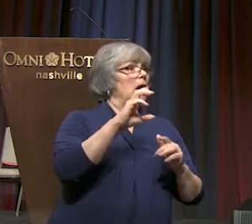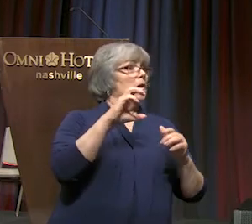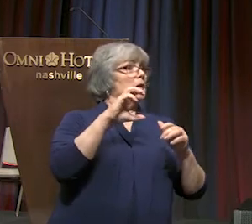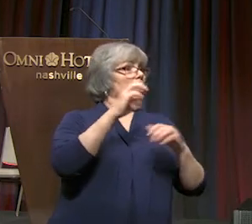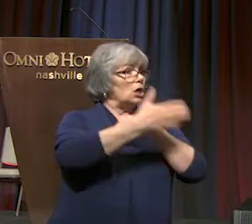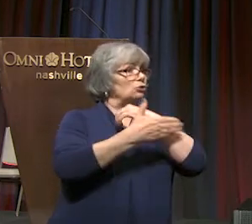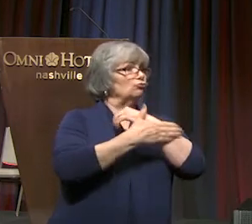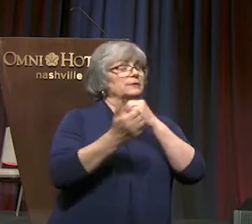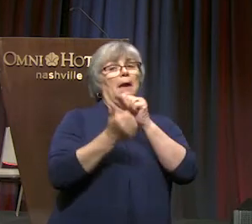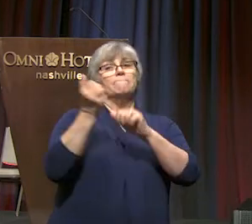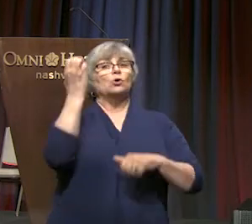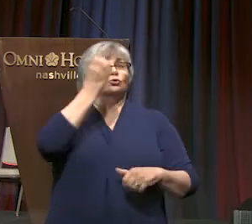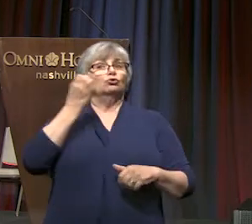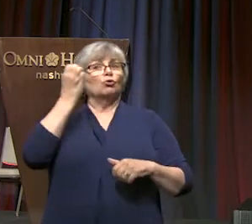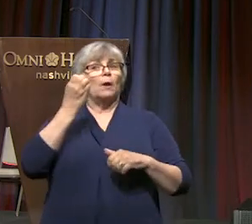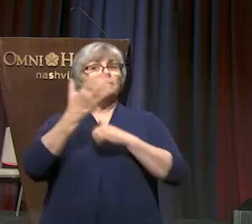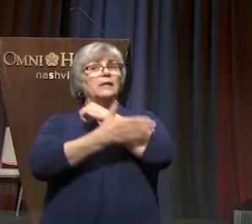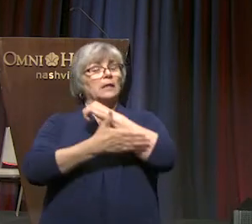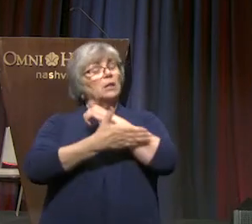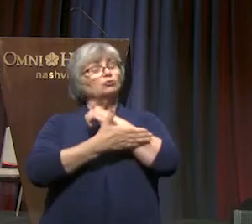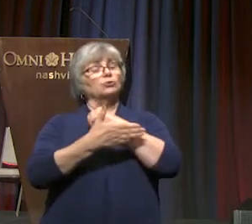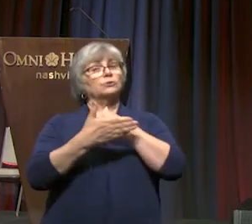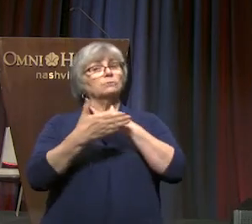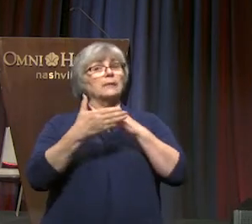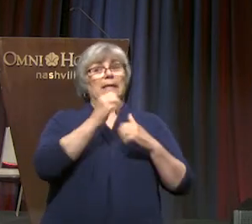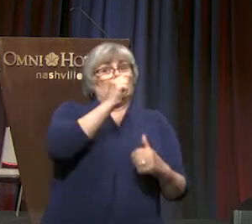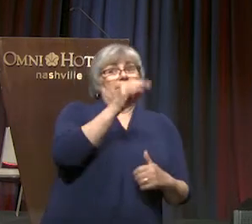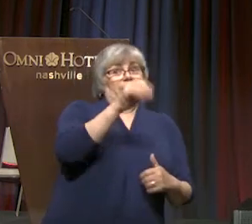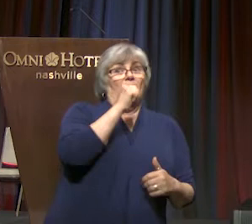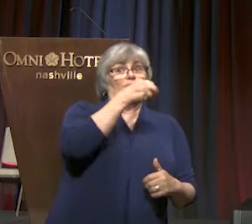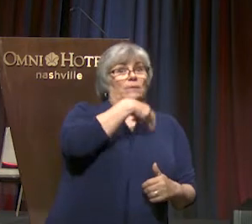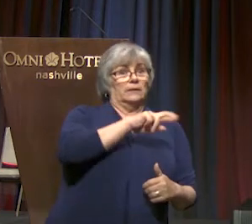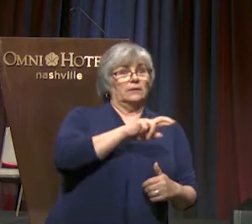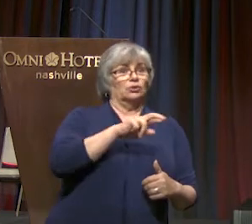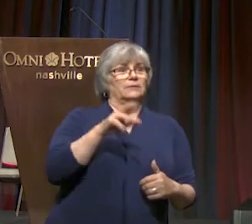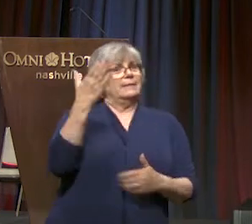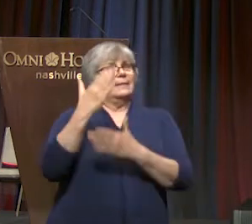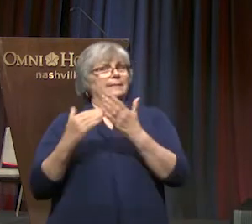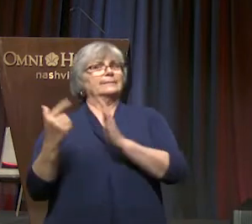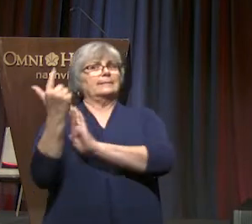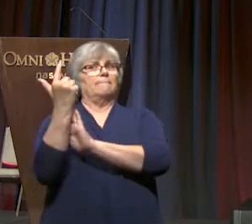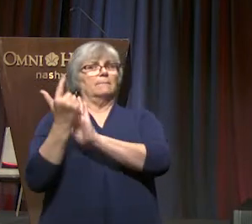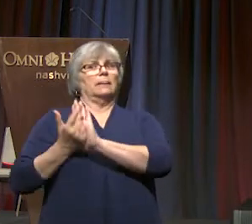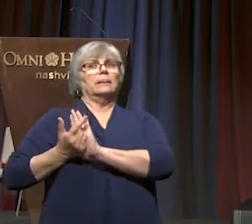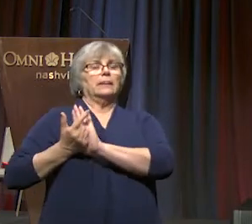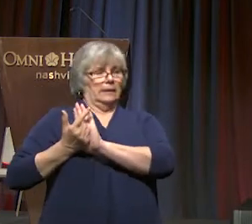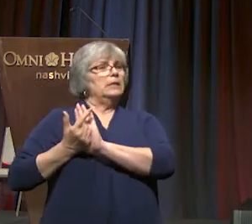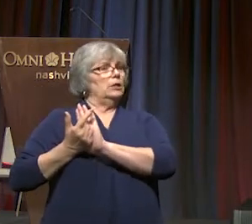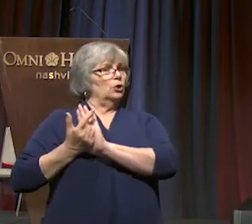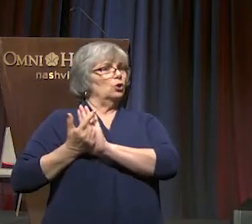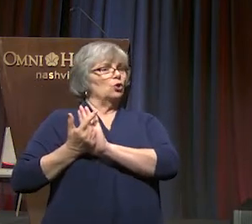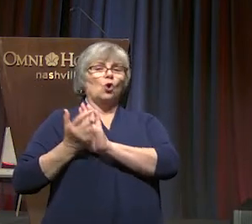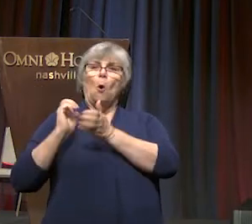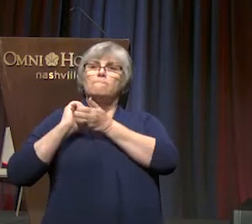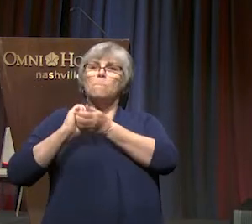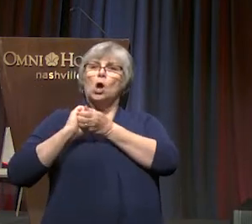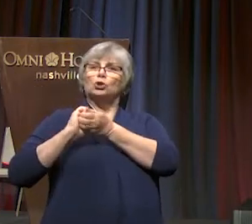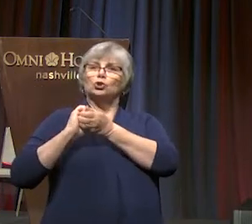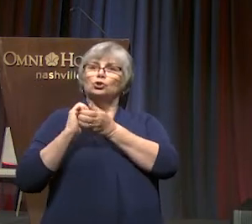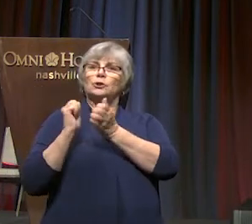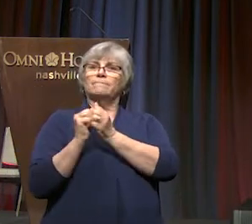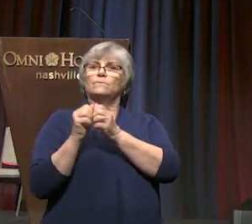European countries have, if not religious, then some form of legal partnership law for same-sex